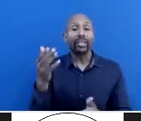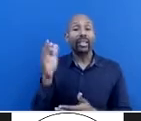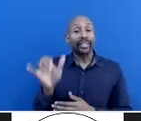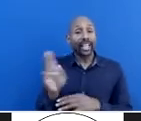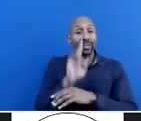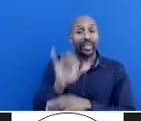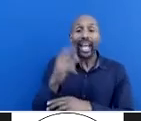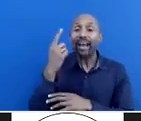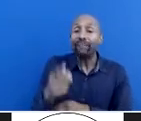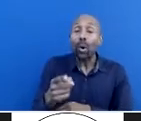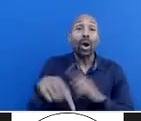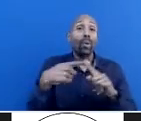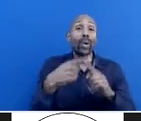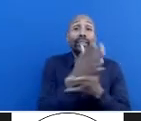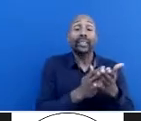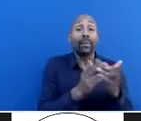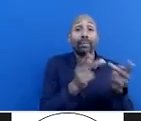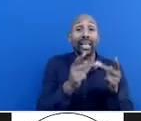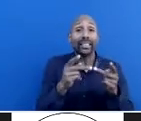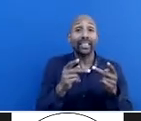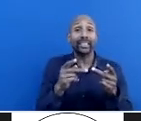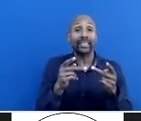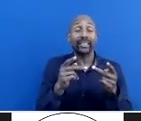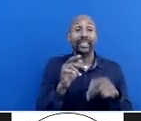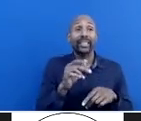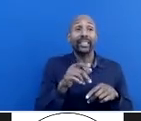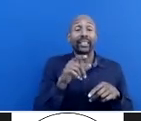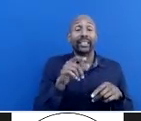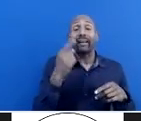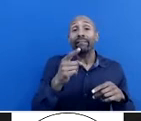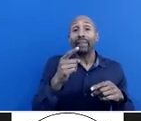by Congolese kings as early as the 15 teens,